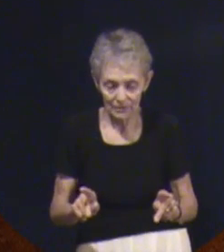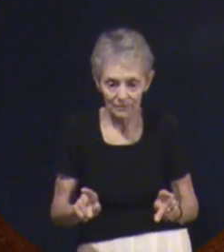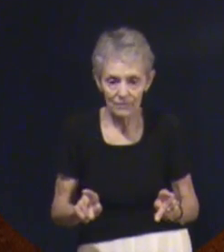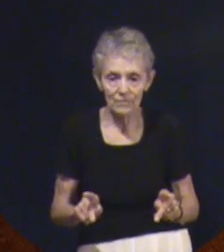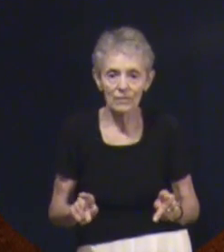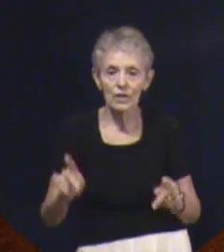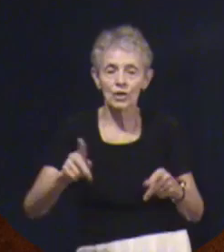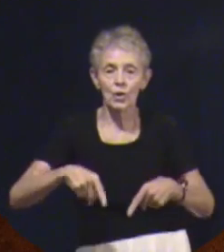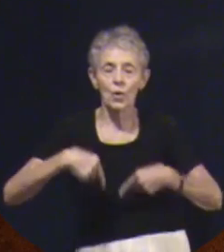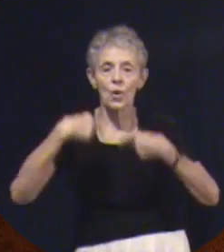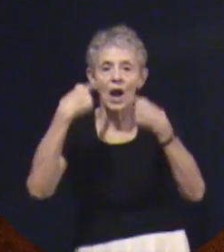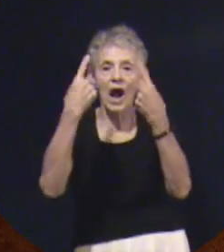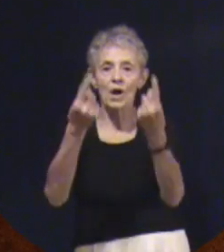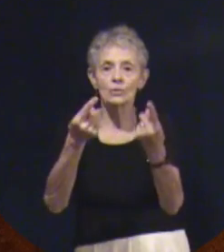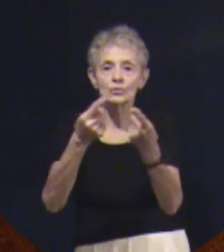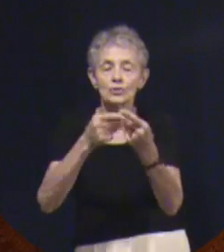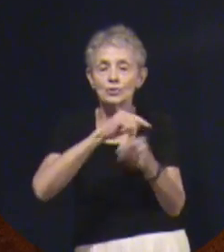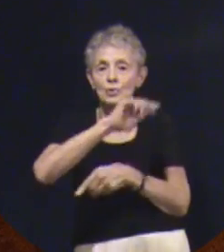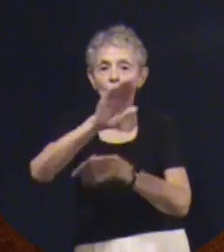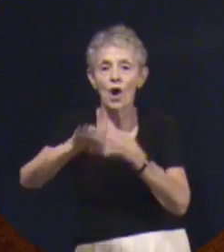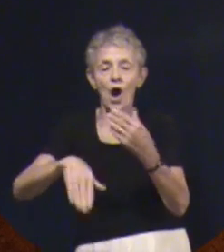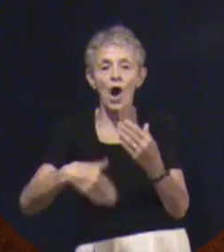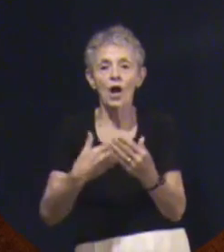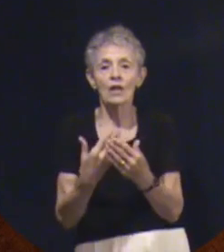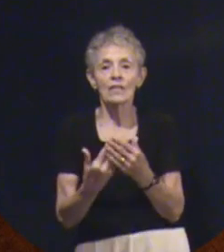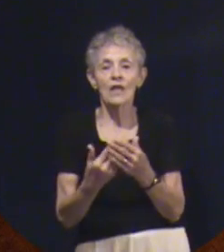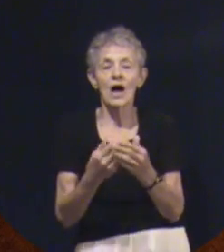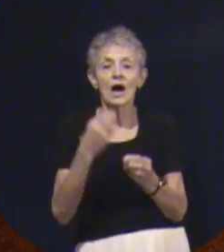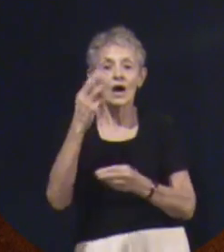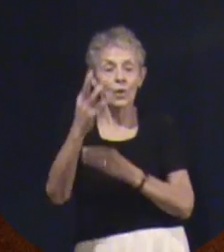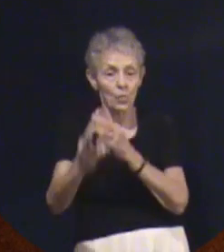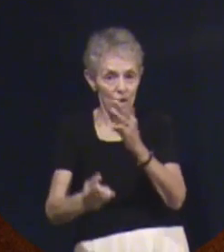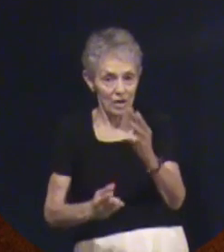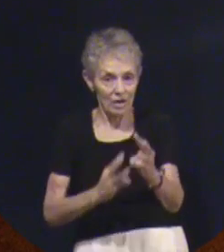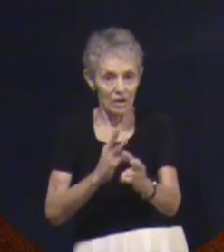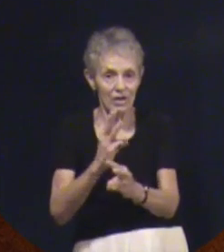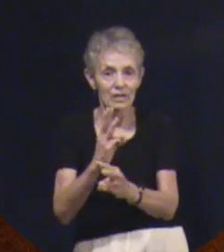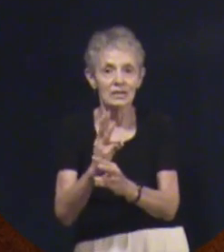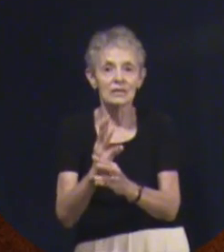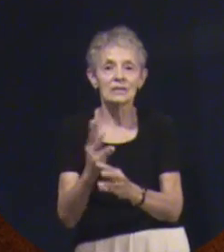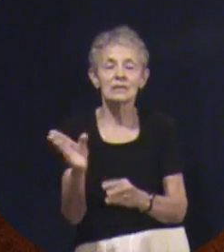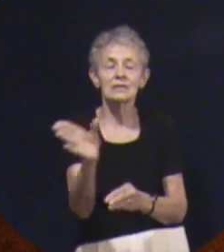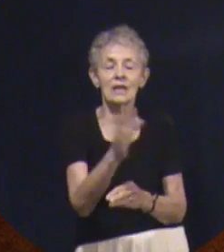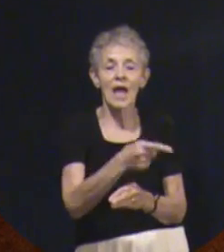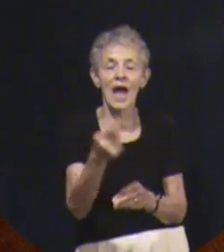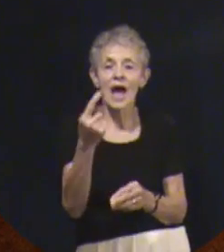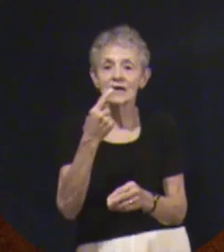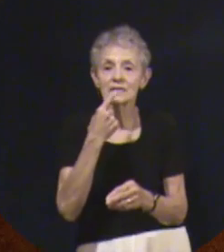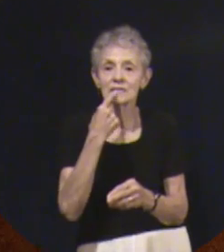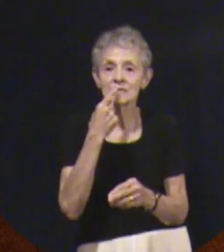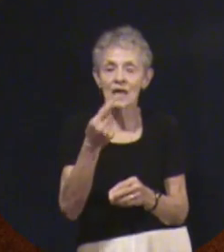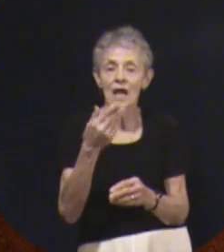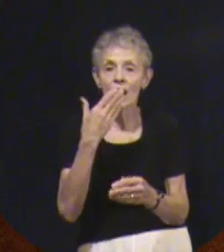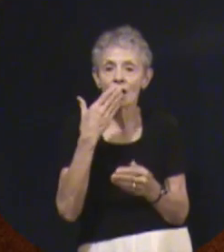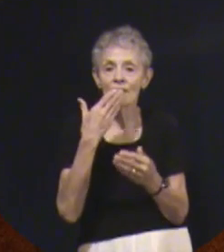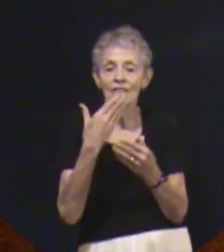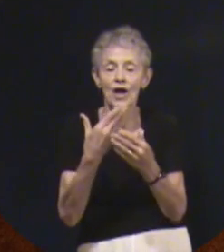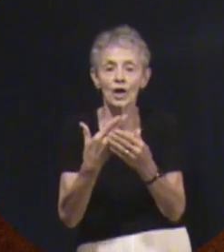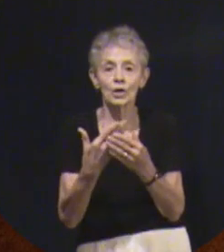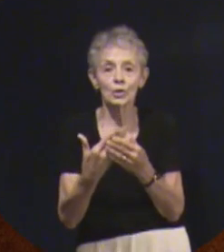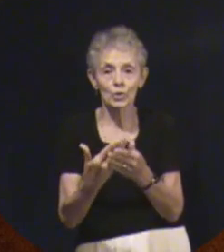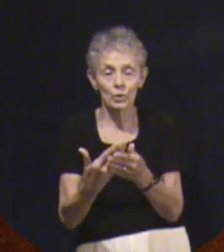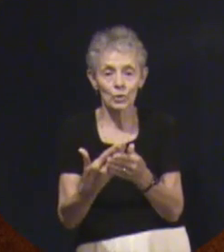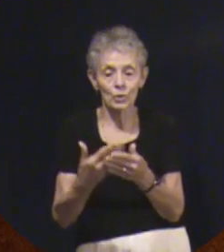peoples. Go out to all the world and tell